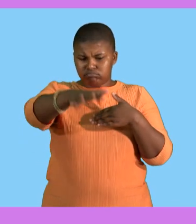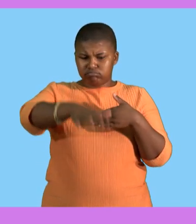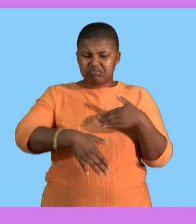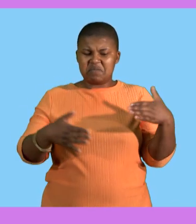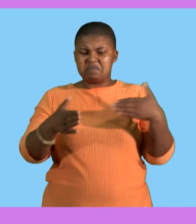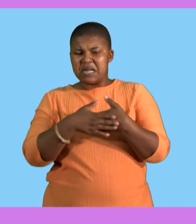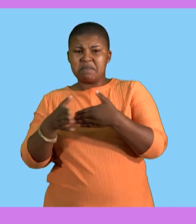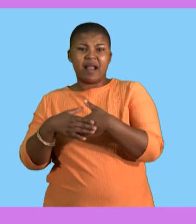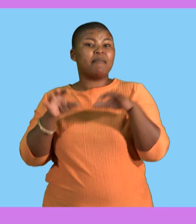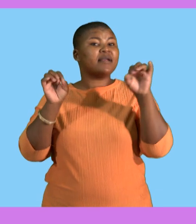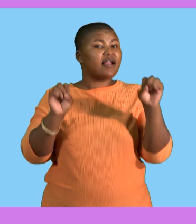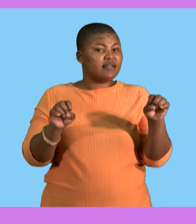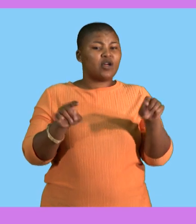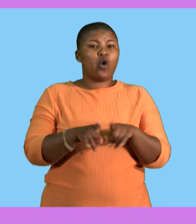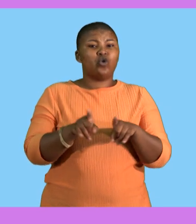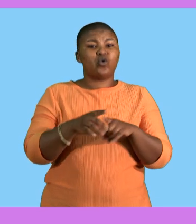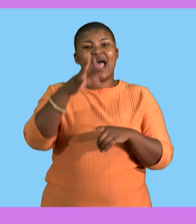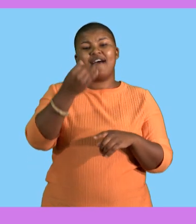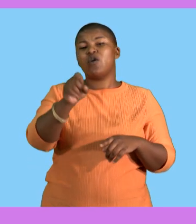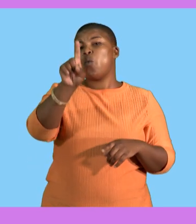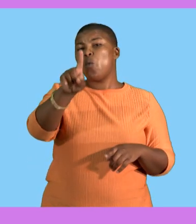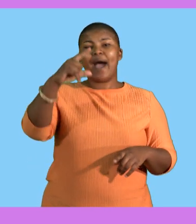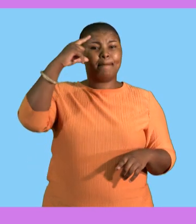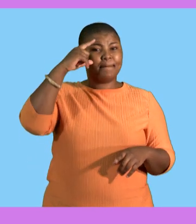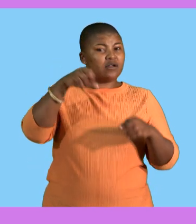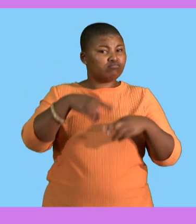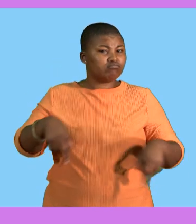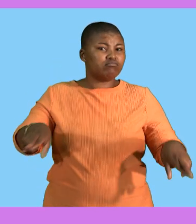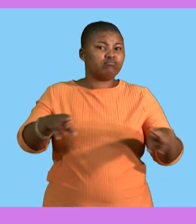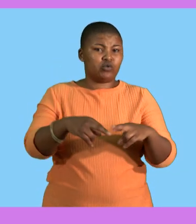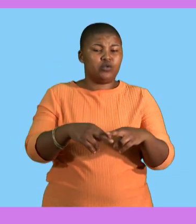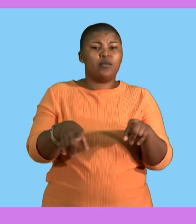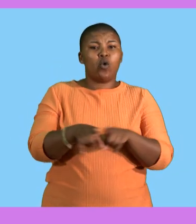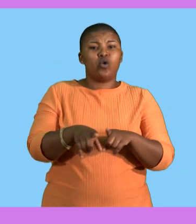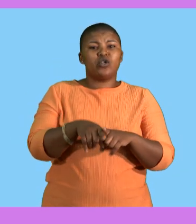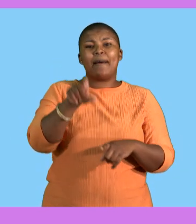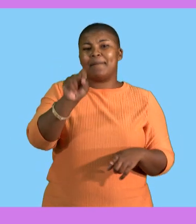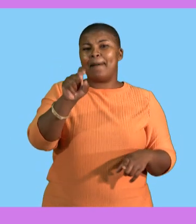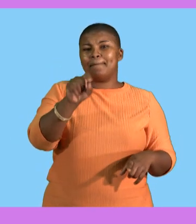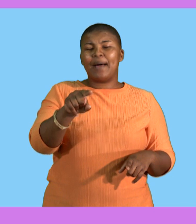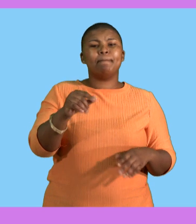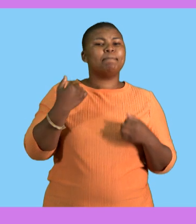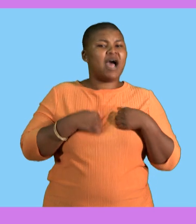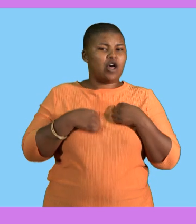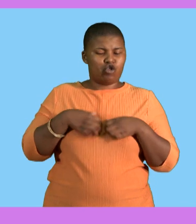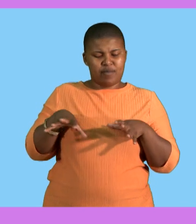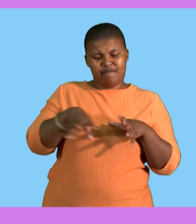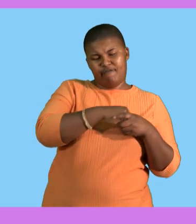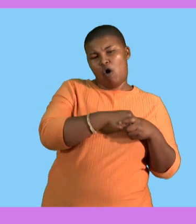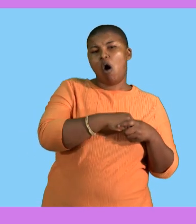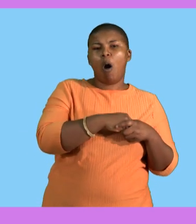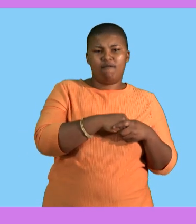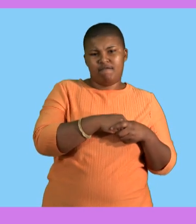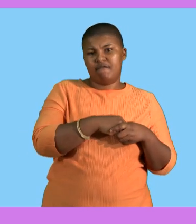and living room, 1 bedroom, and then this is an ensuite bathroom. How do we know